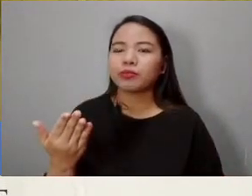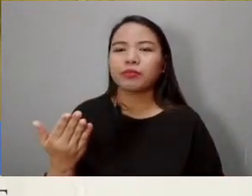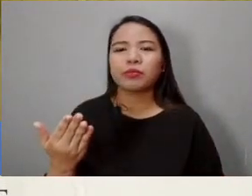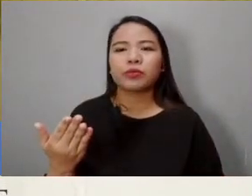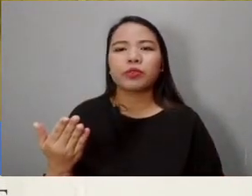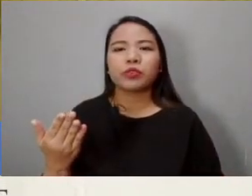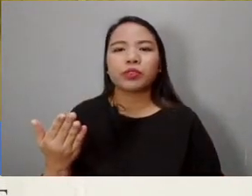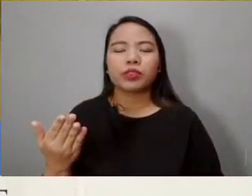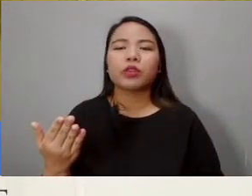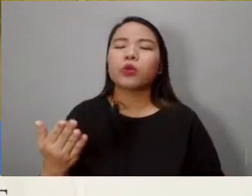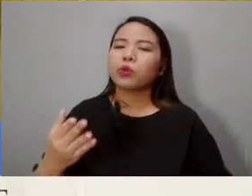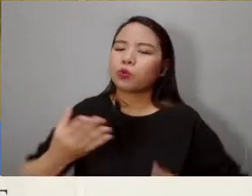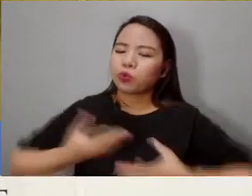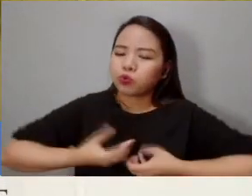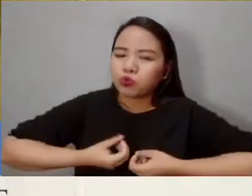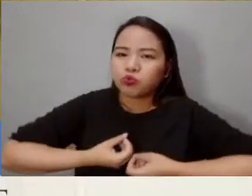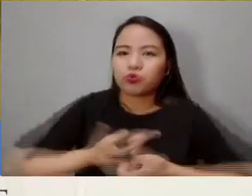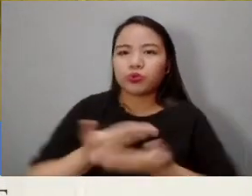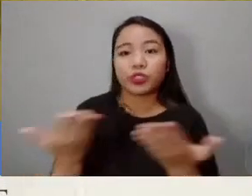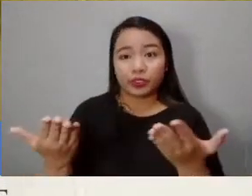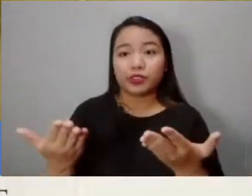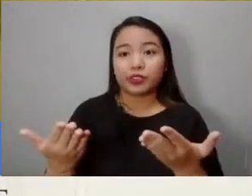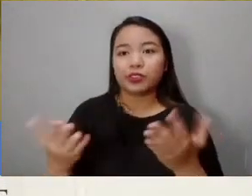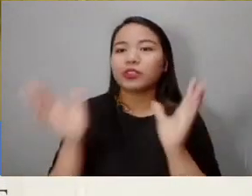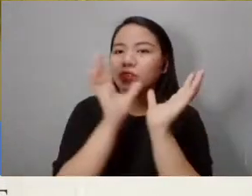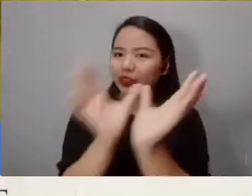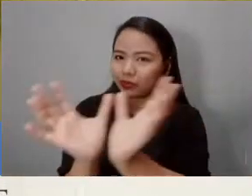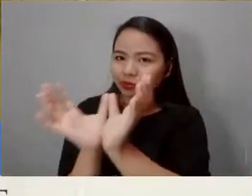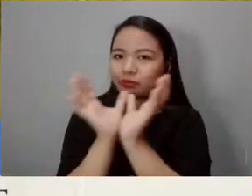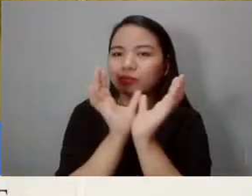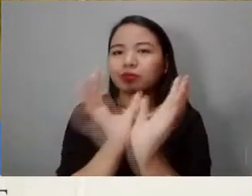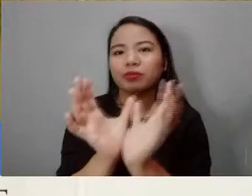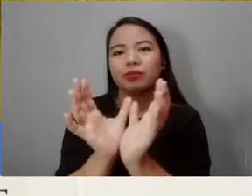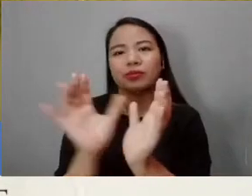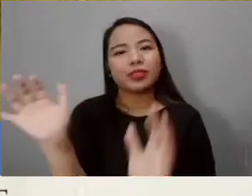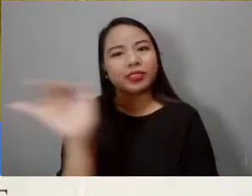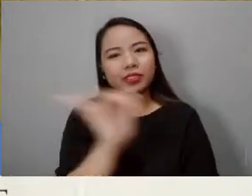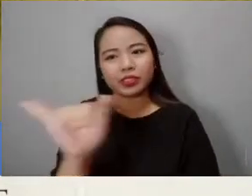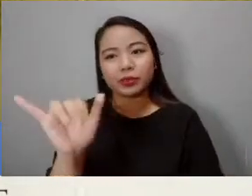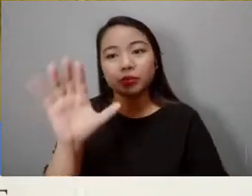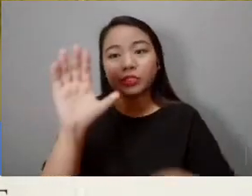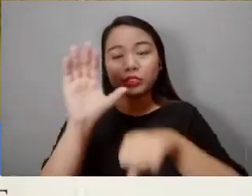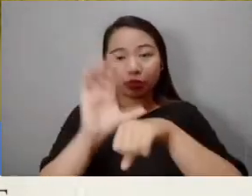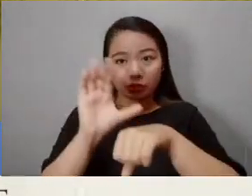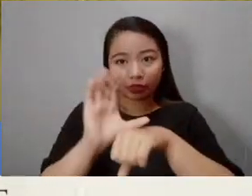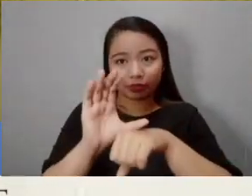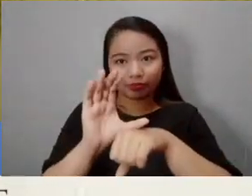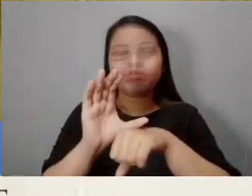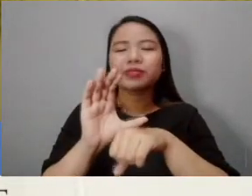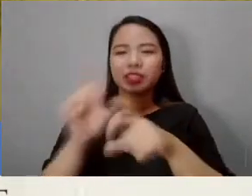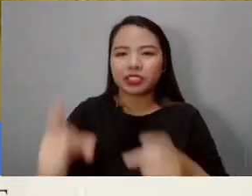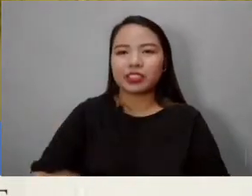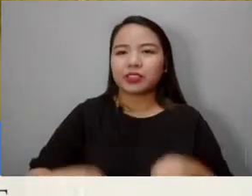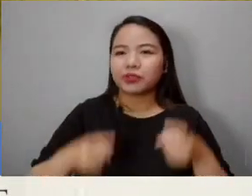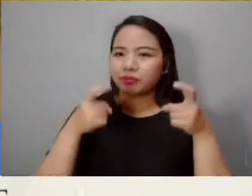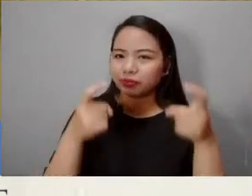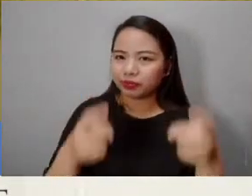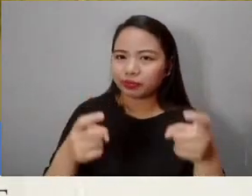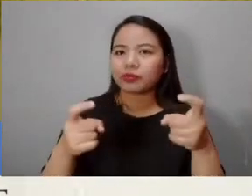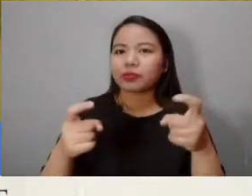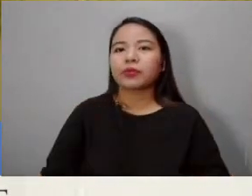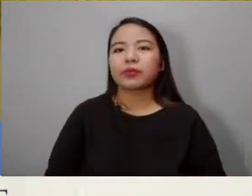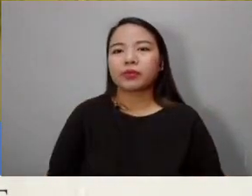generously share to the community and to the church are gifts. And I